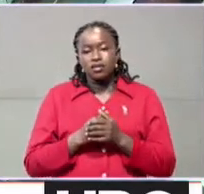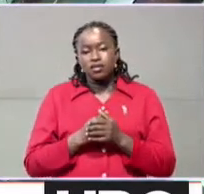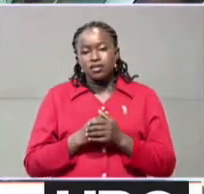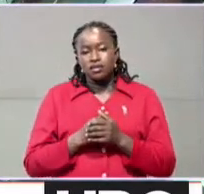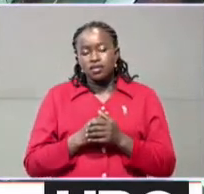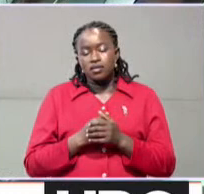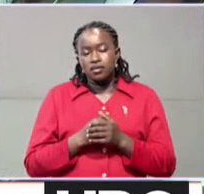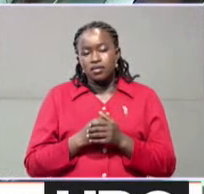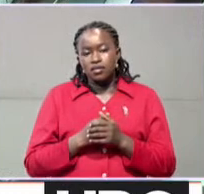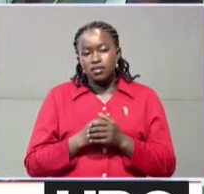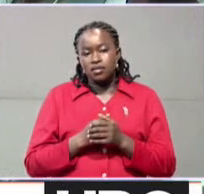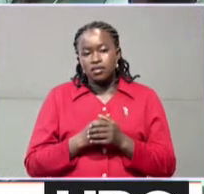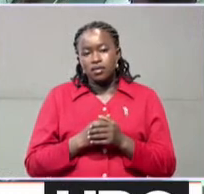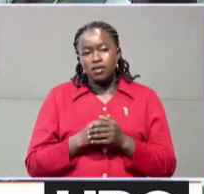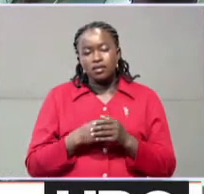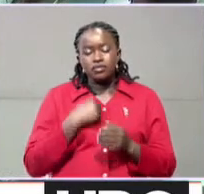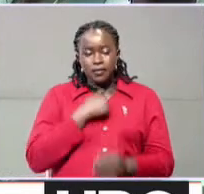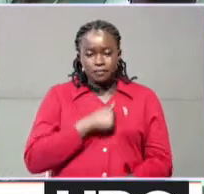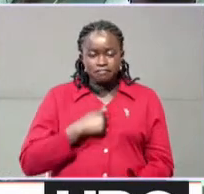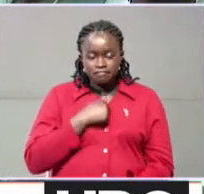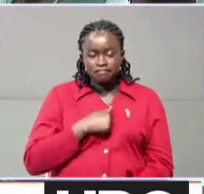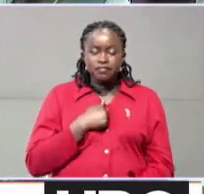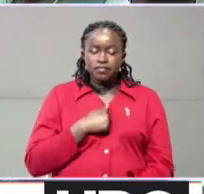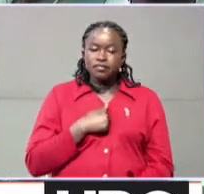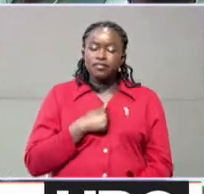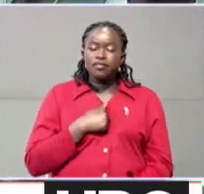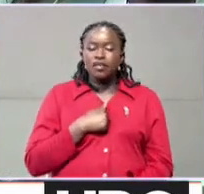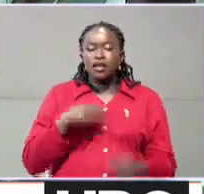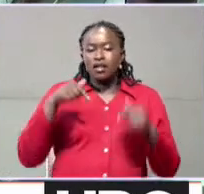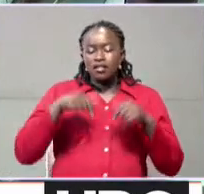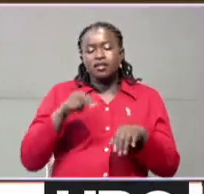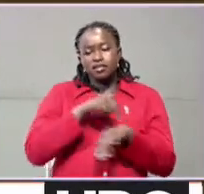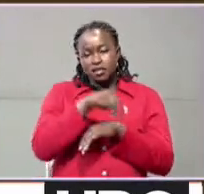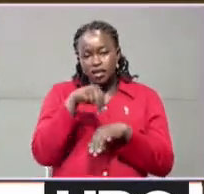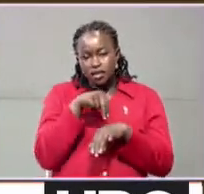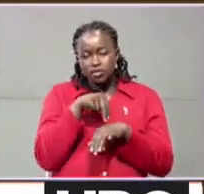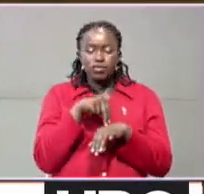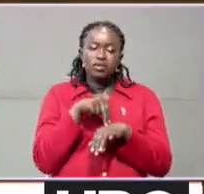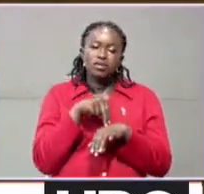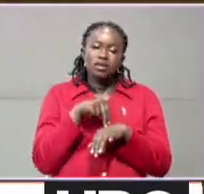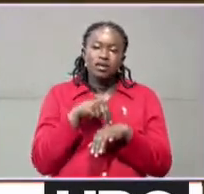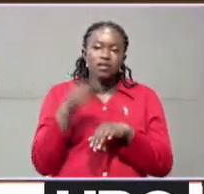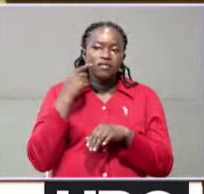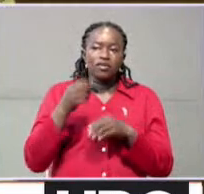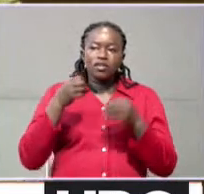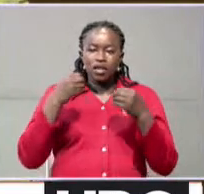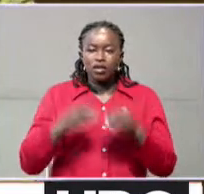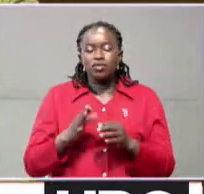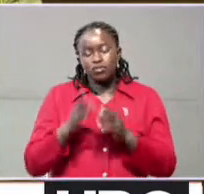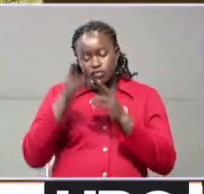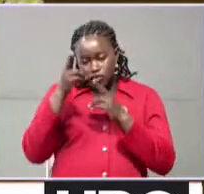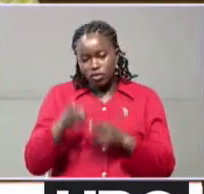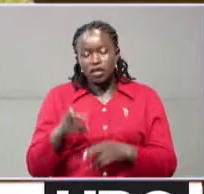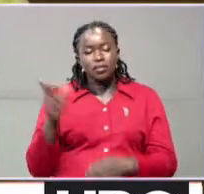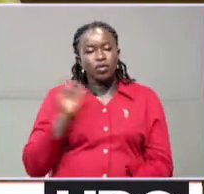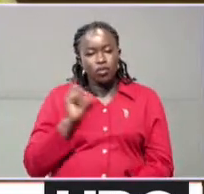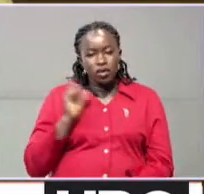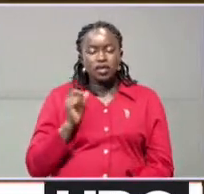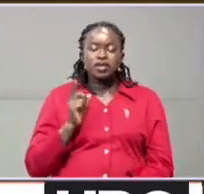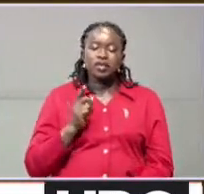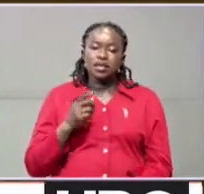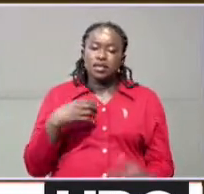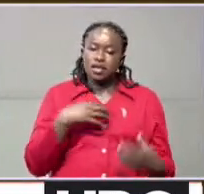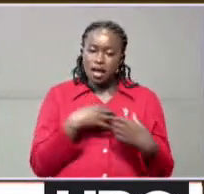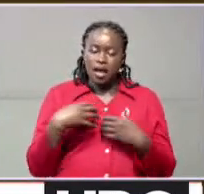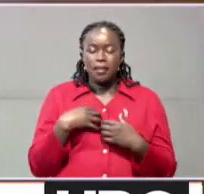condole with the family and this nation for the loss of our honorable colleague the general the matter